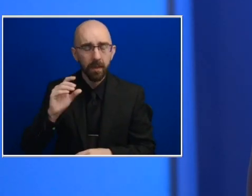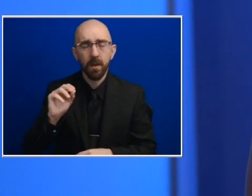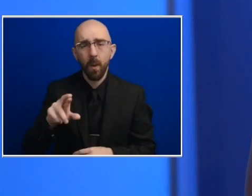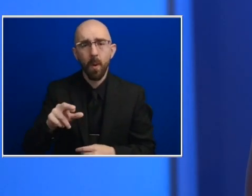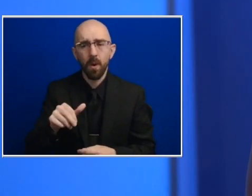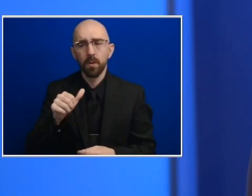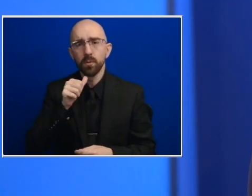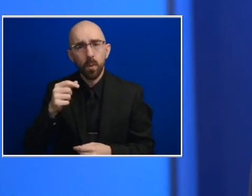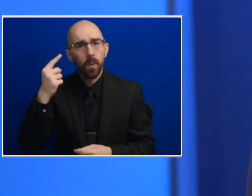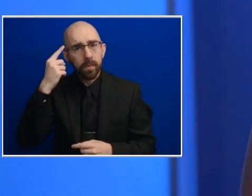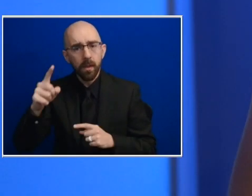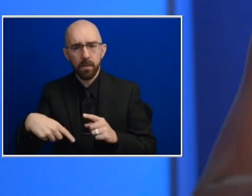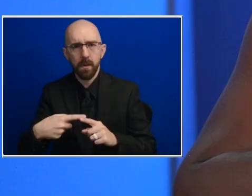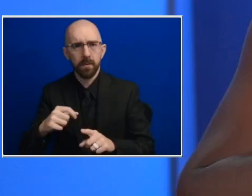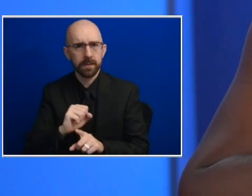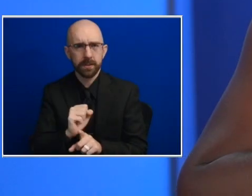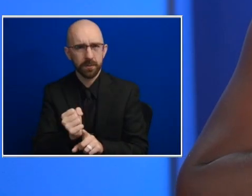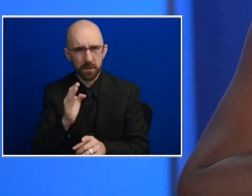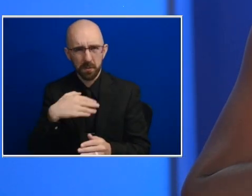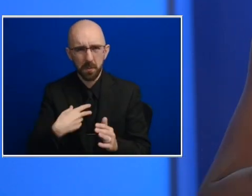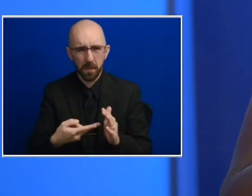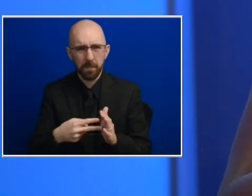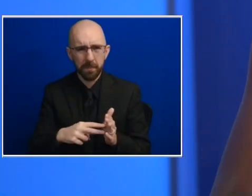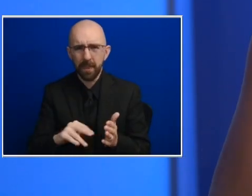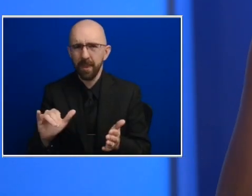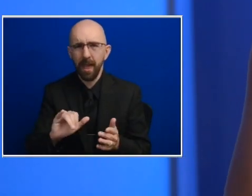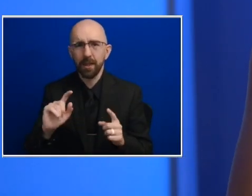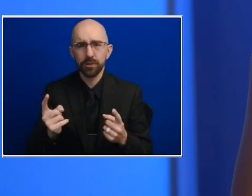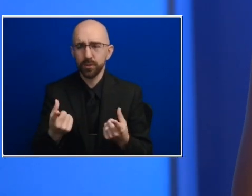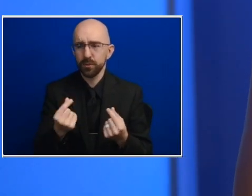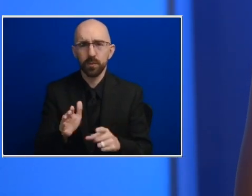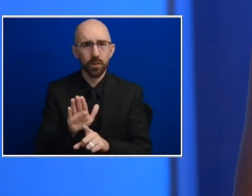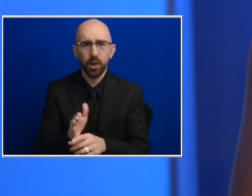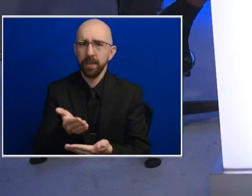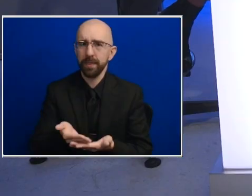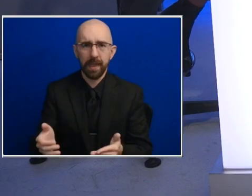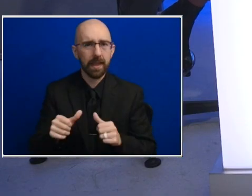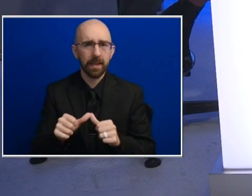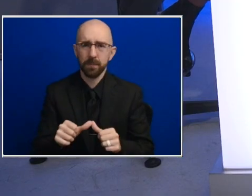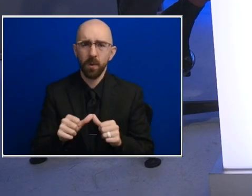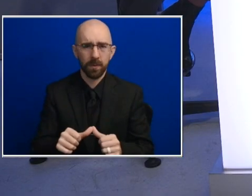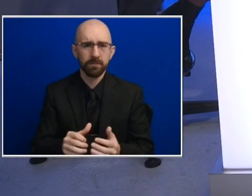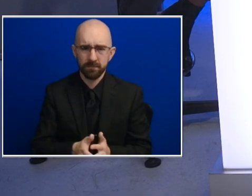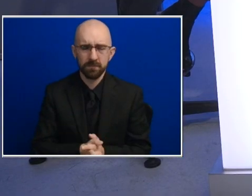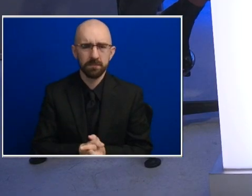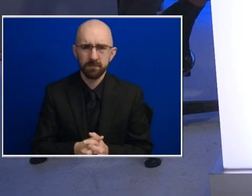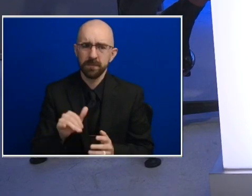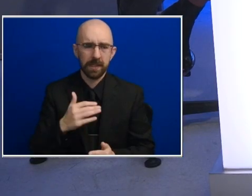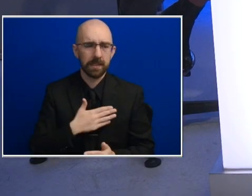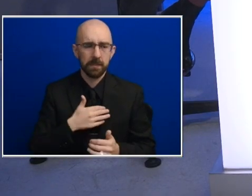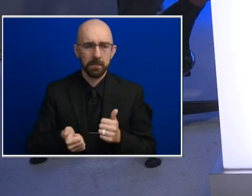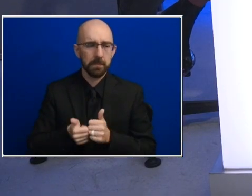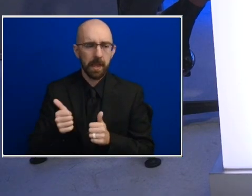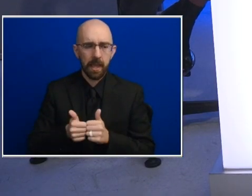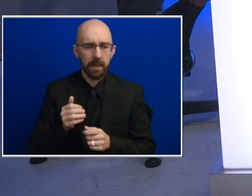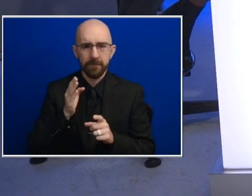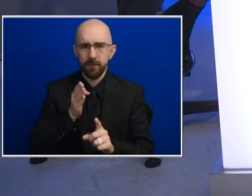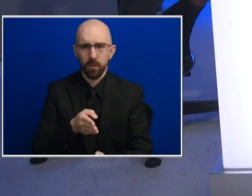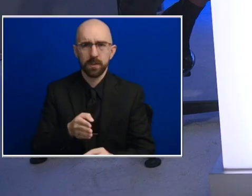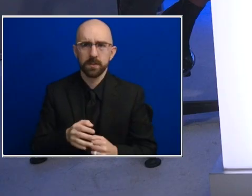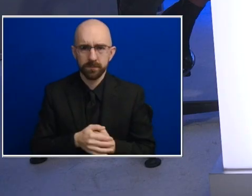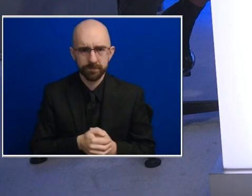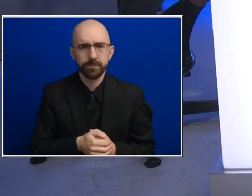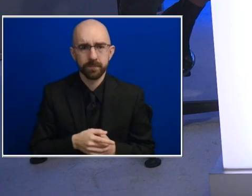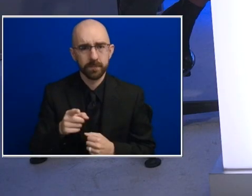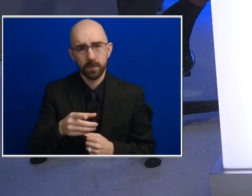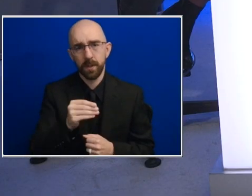the situation. You know what I mean? Like, you just do you and keep going. And that's been my main focus. Yeah, you and Ian are